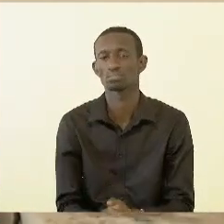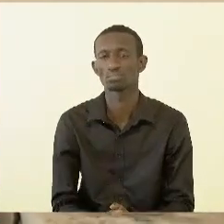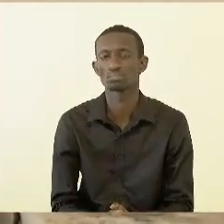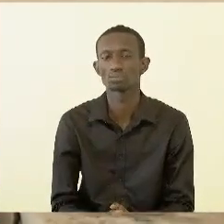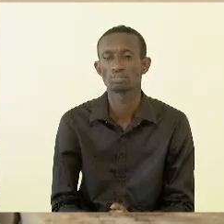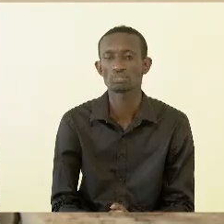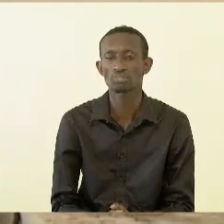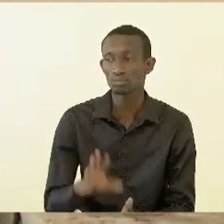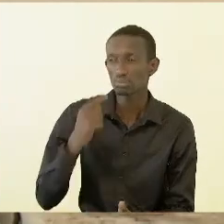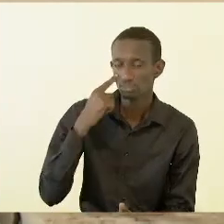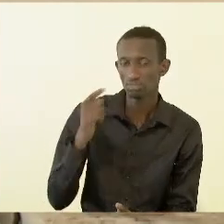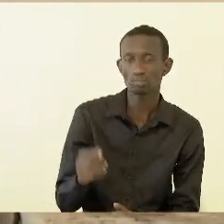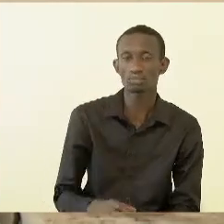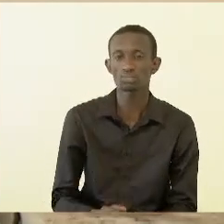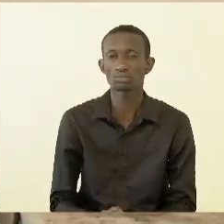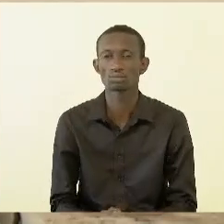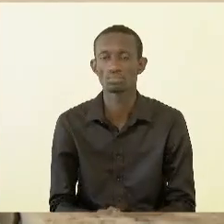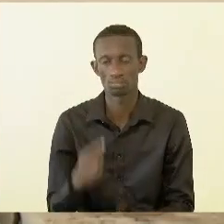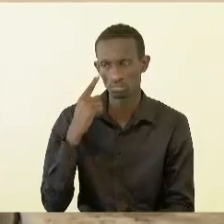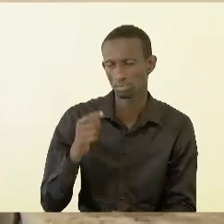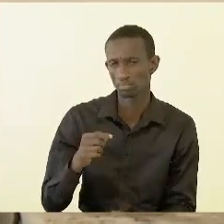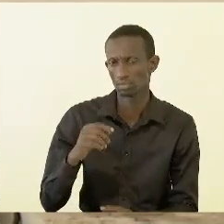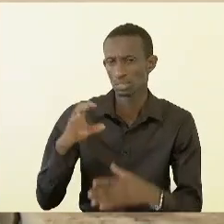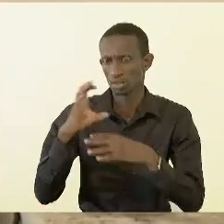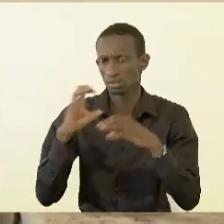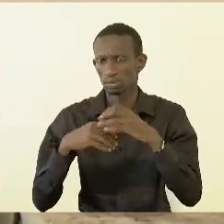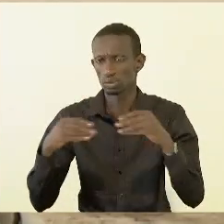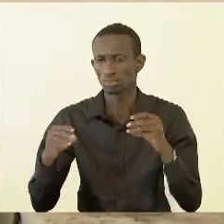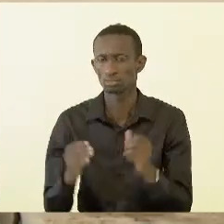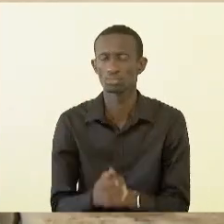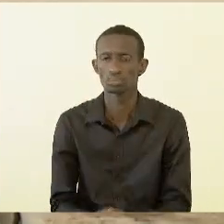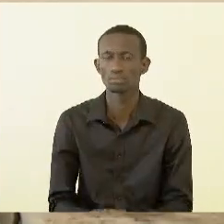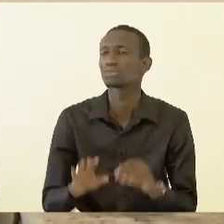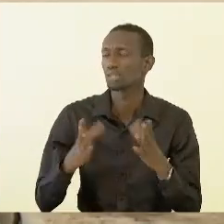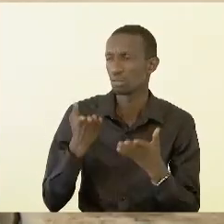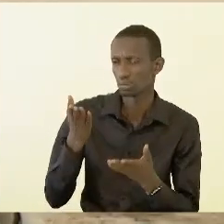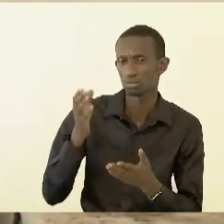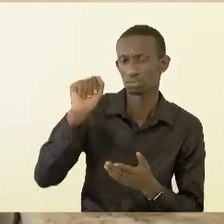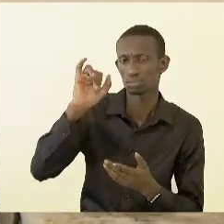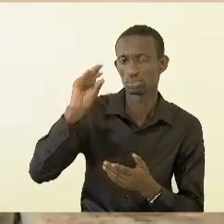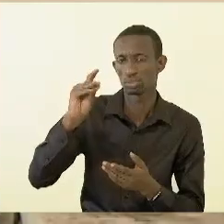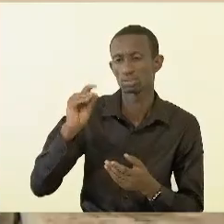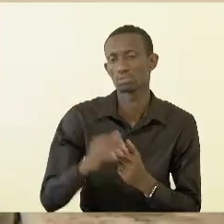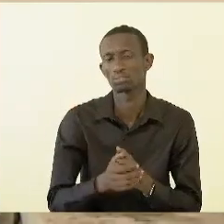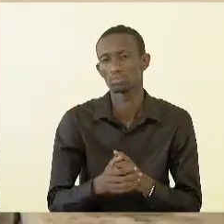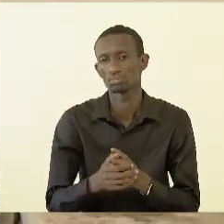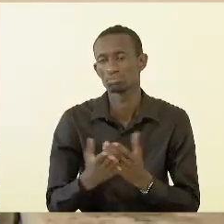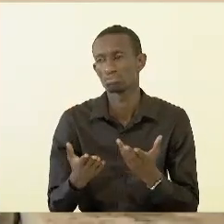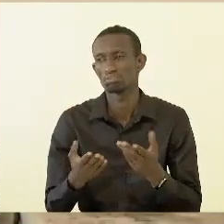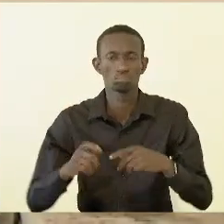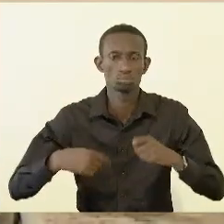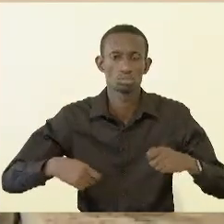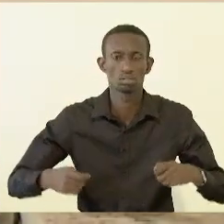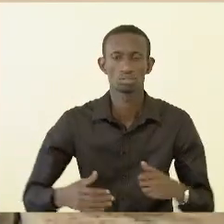around, we're just going to look at the chemical properties. How do these acids and bases react? How do